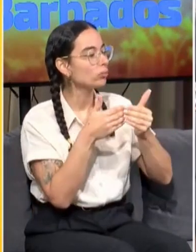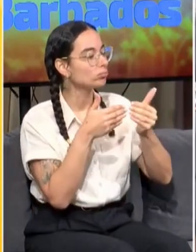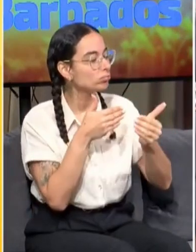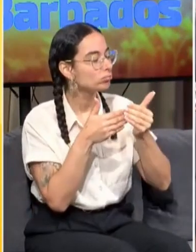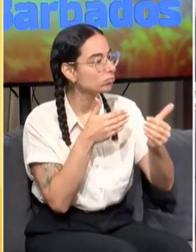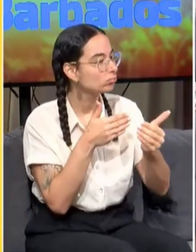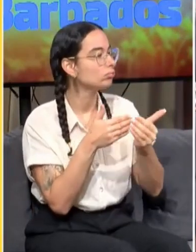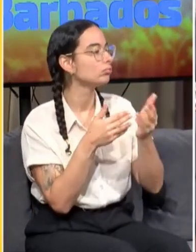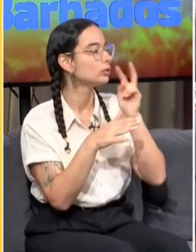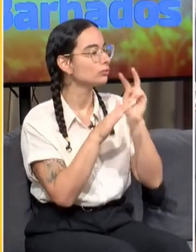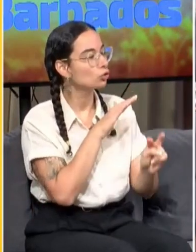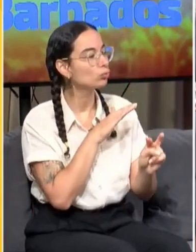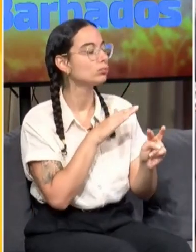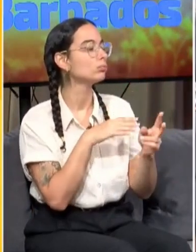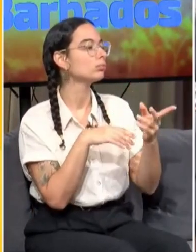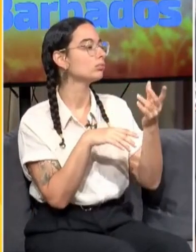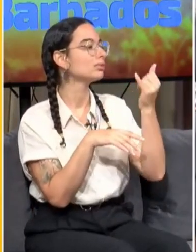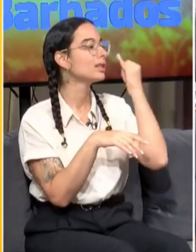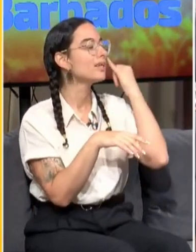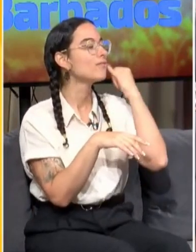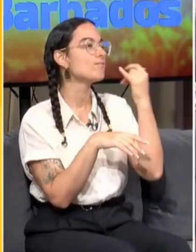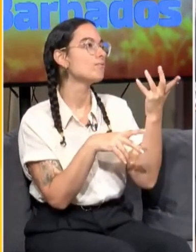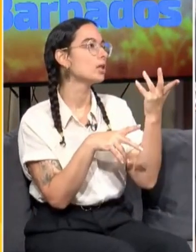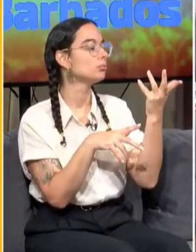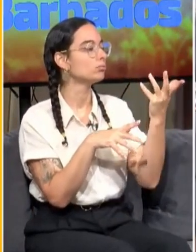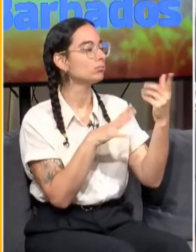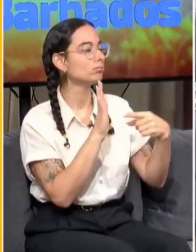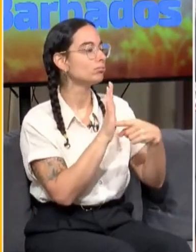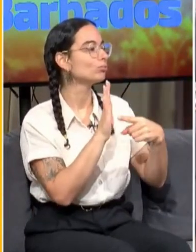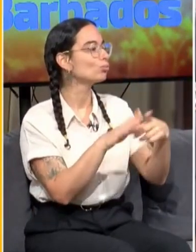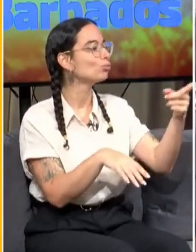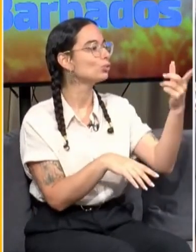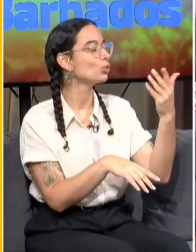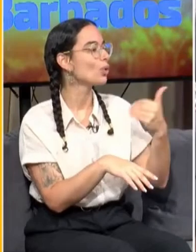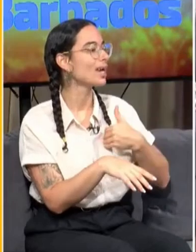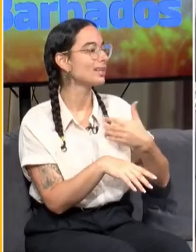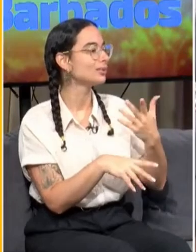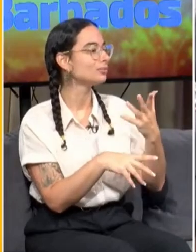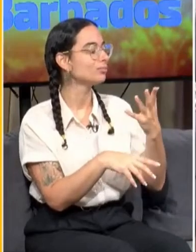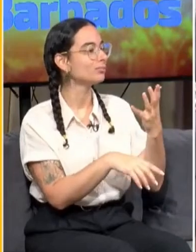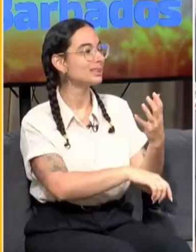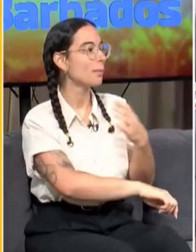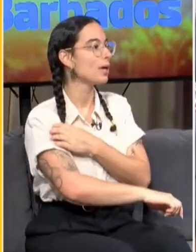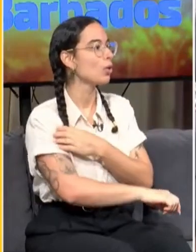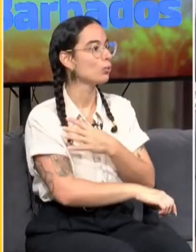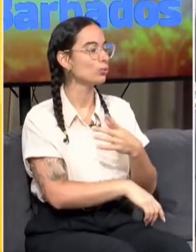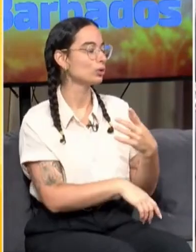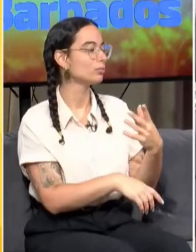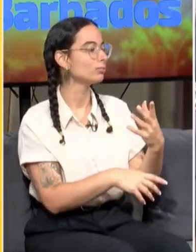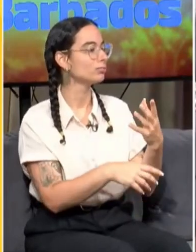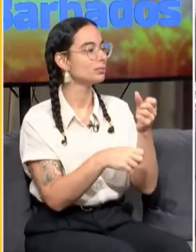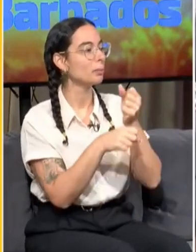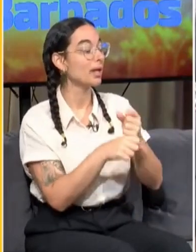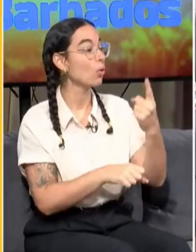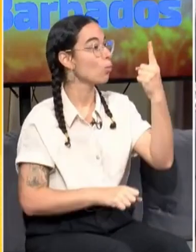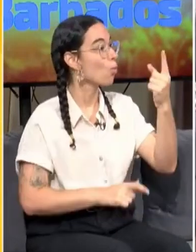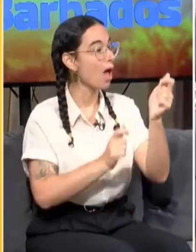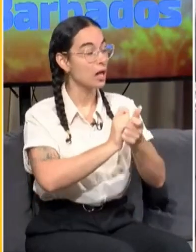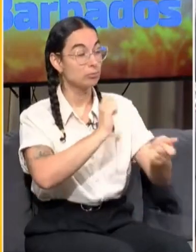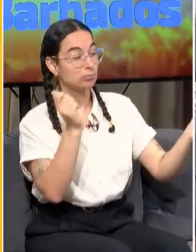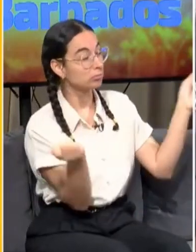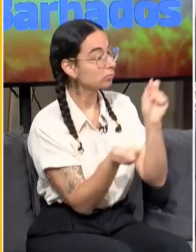If you had just the power to do one thing, make one major change that you think would